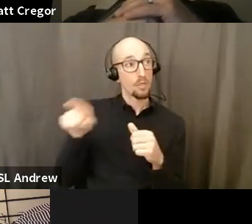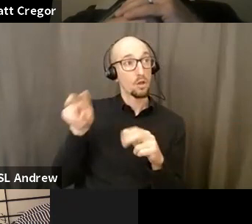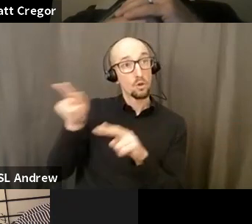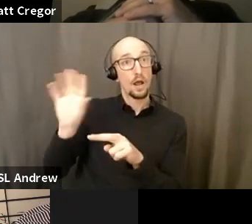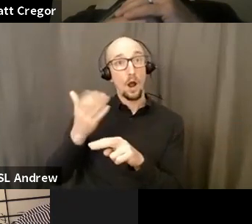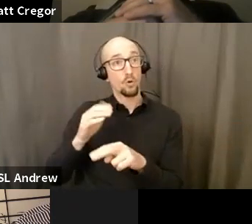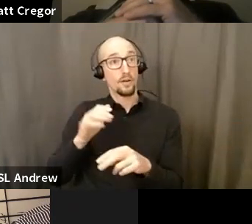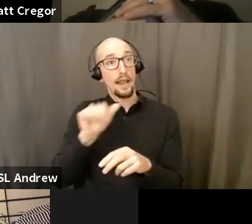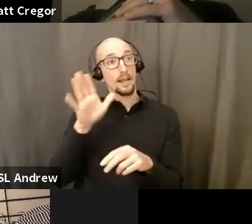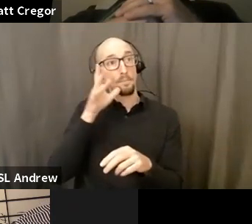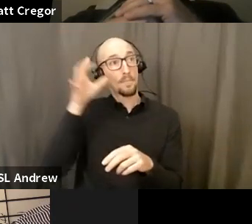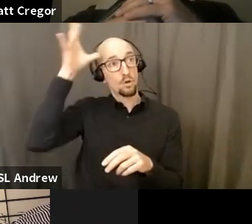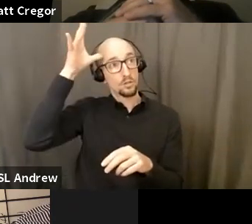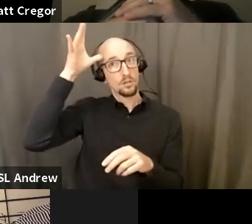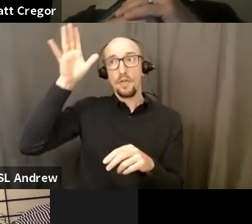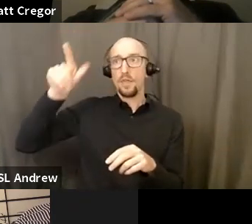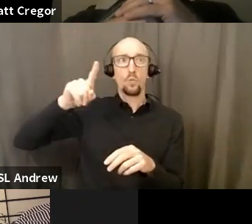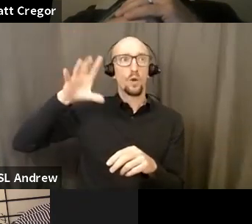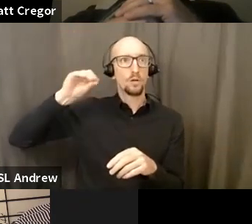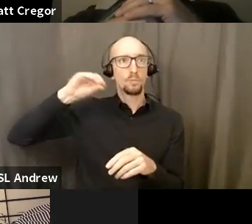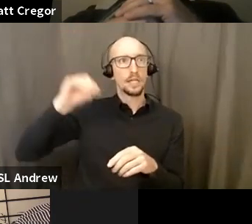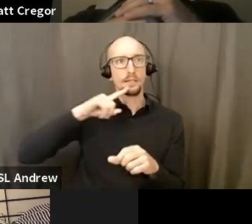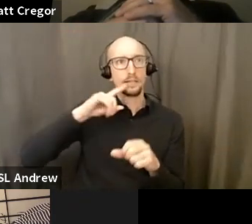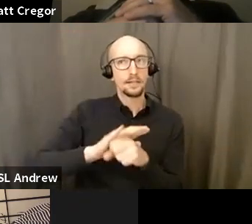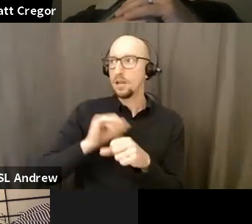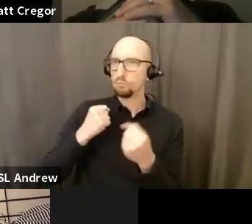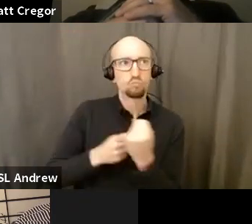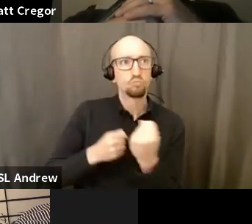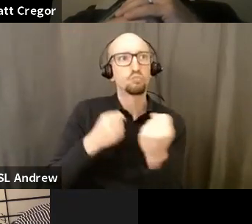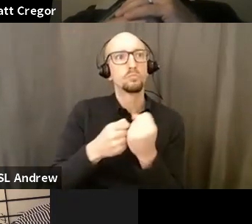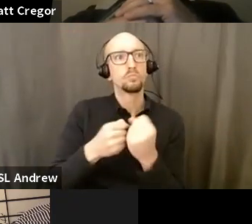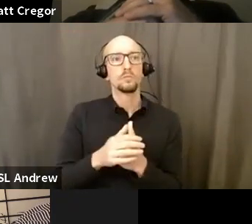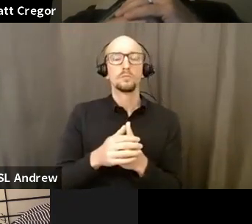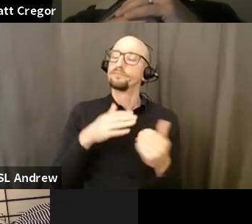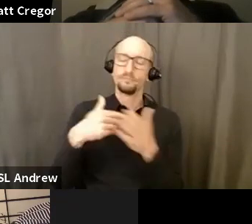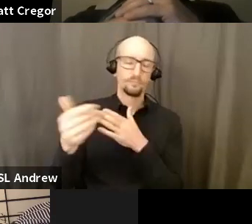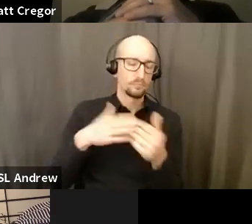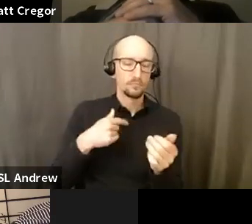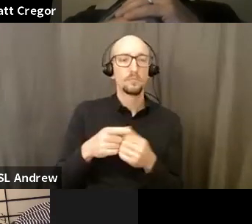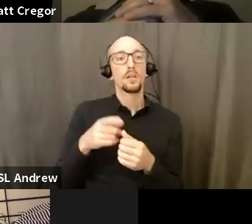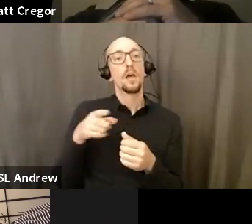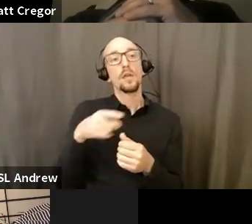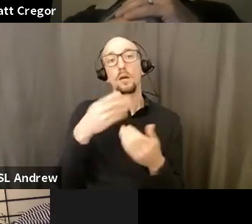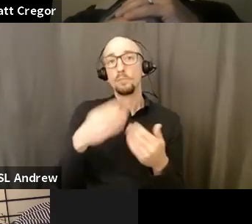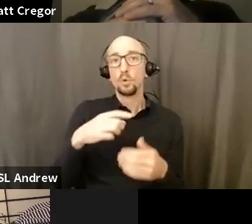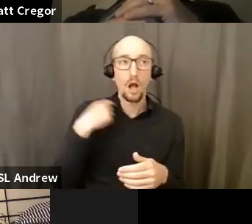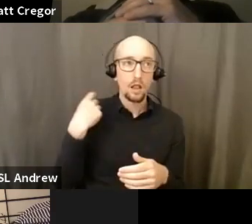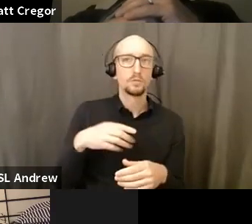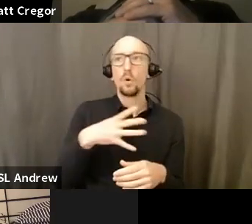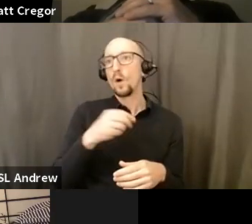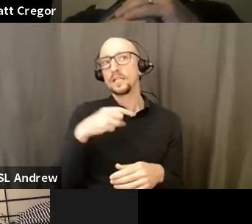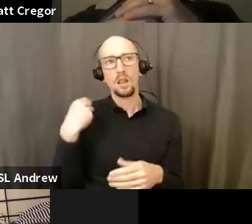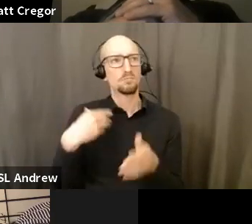than 100% of dedication and devotion behind this, regardless if they're blue collars or white